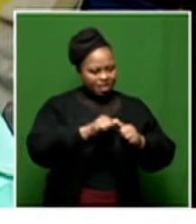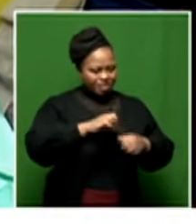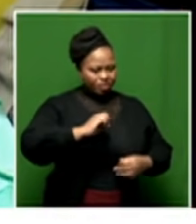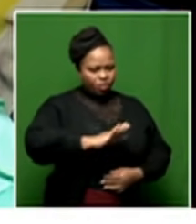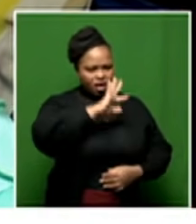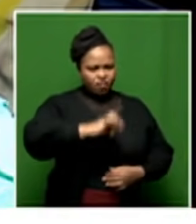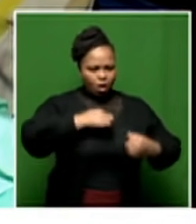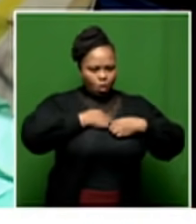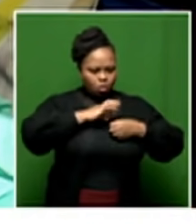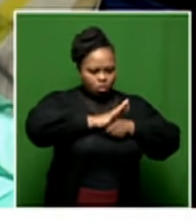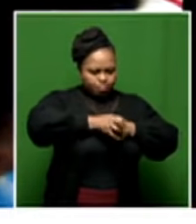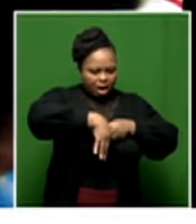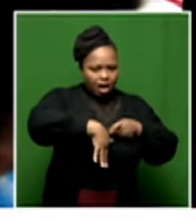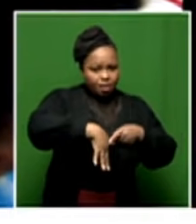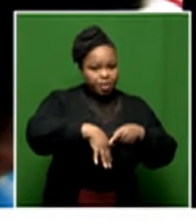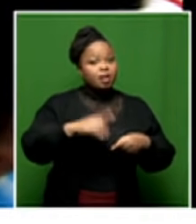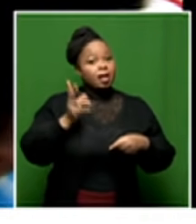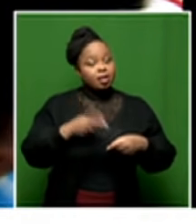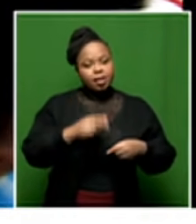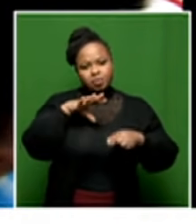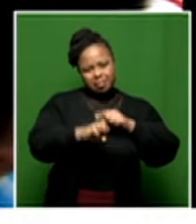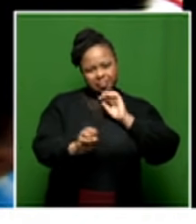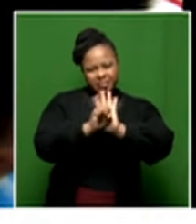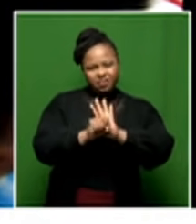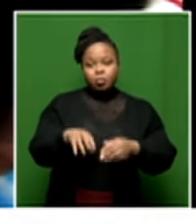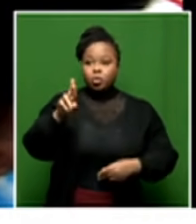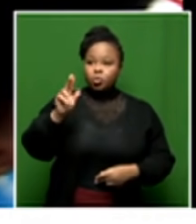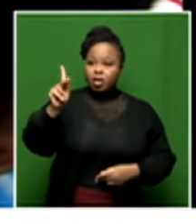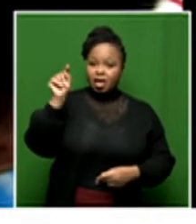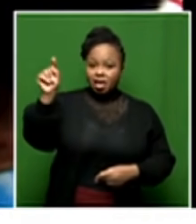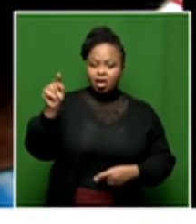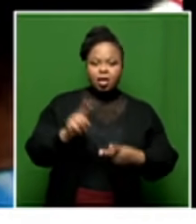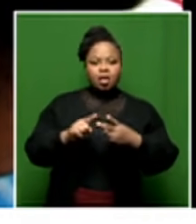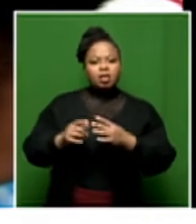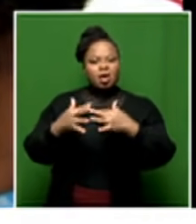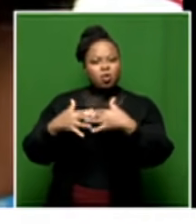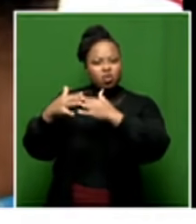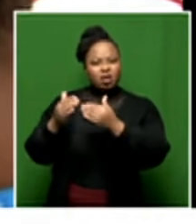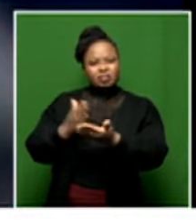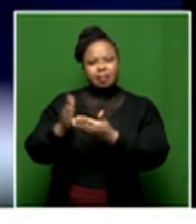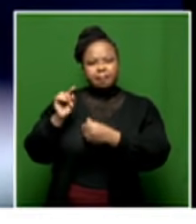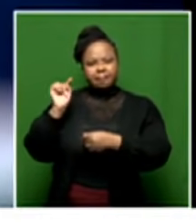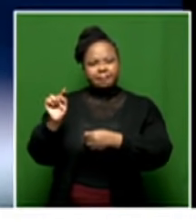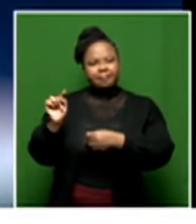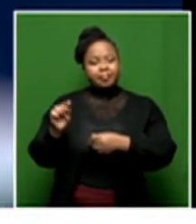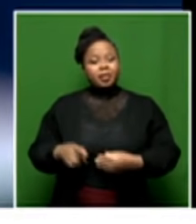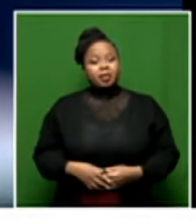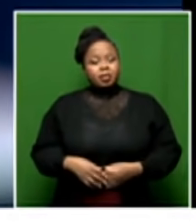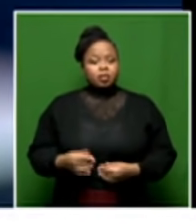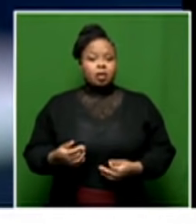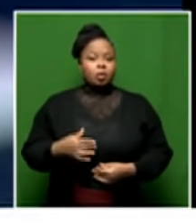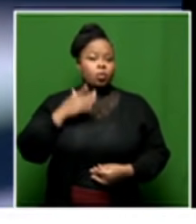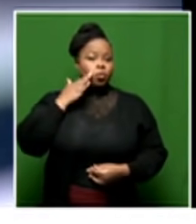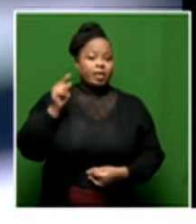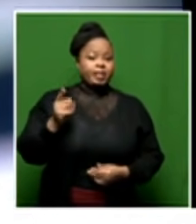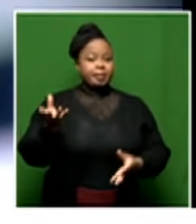Africa, and they could well displace that. And you've seen that in the UK and in part in the United States, where for example,